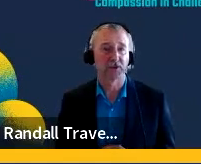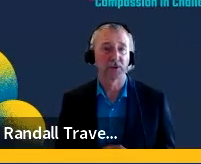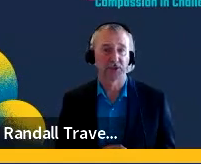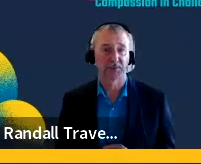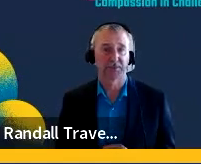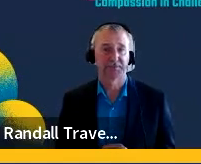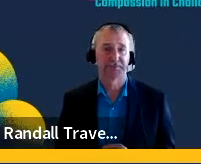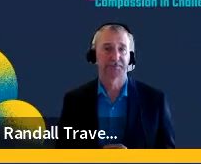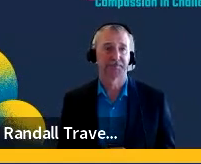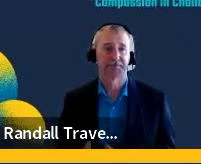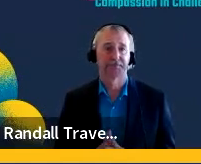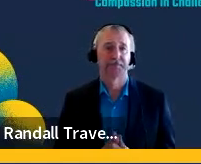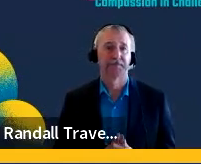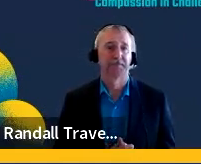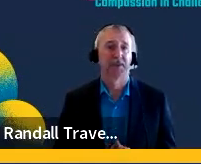for their stewardship.